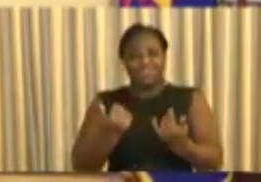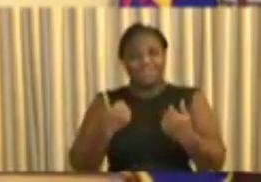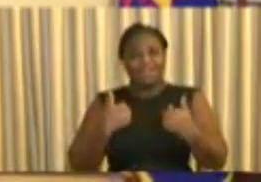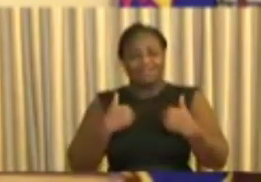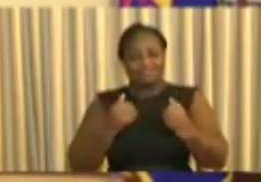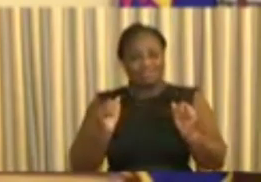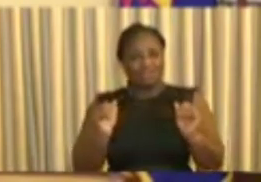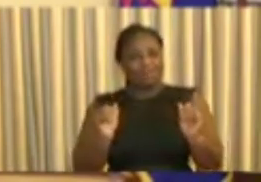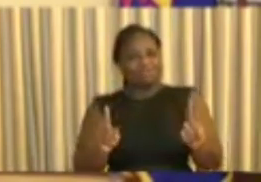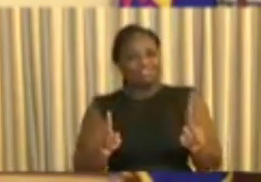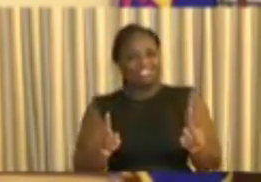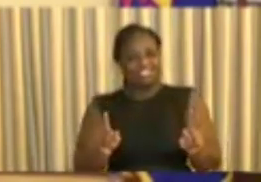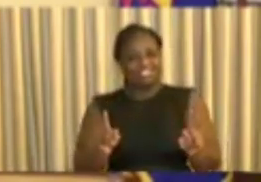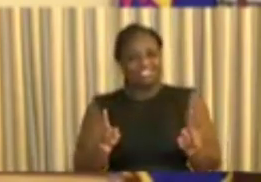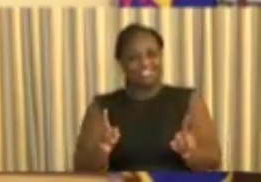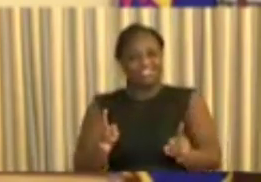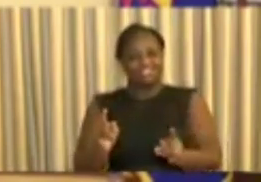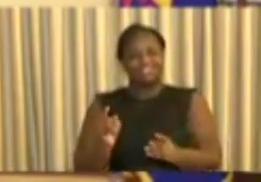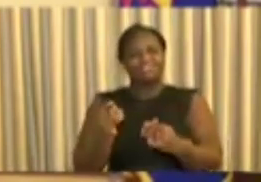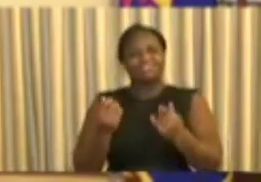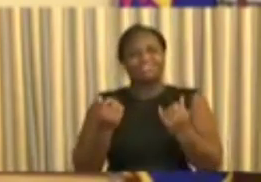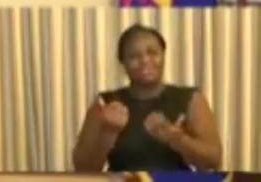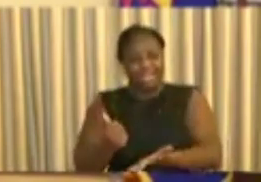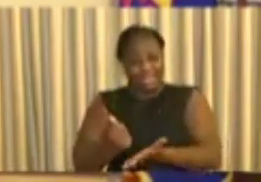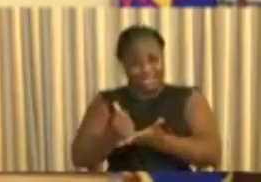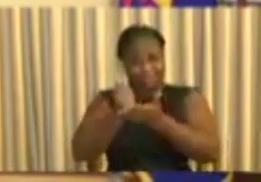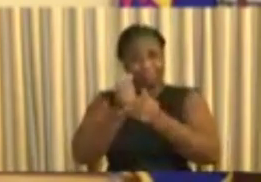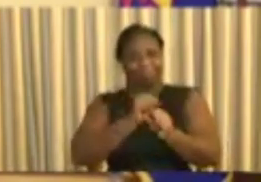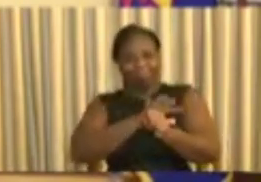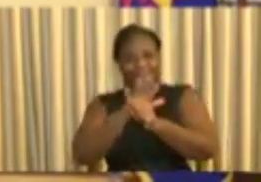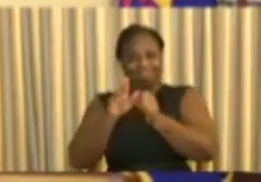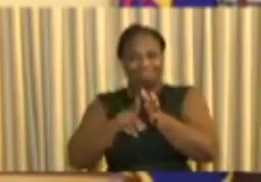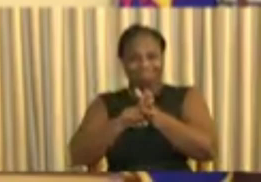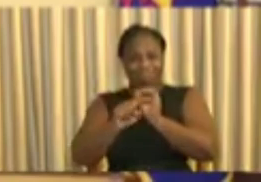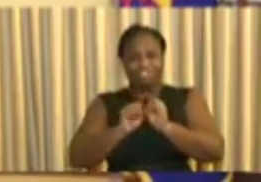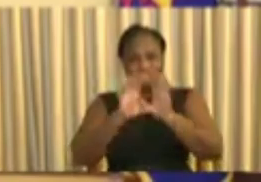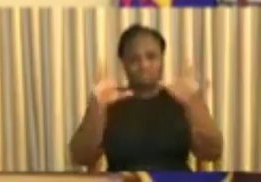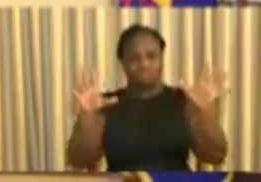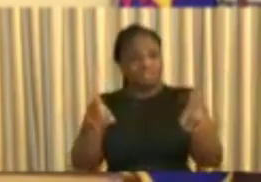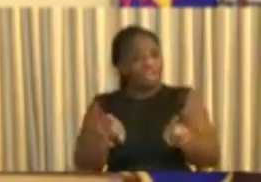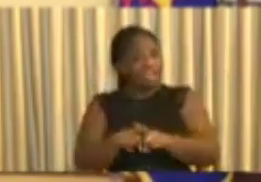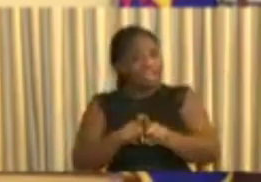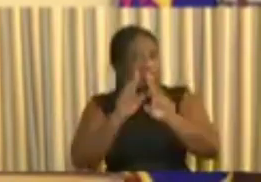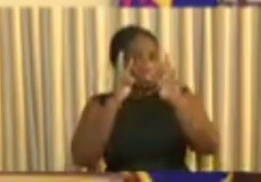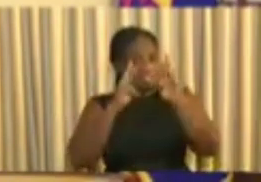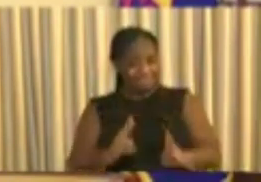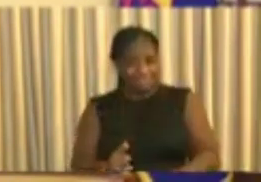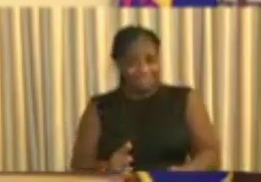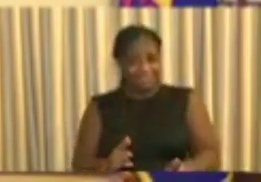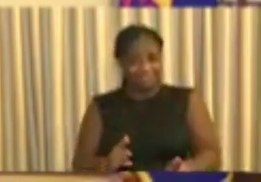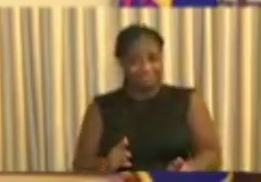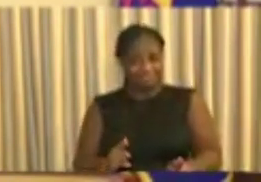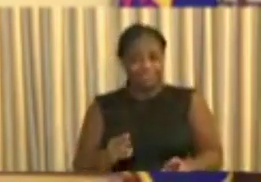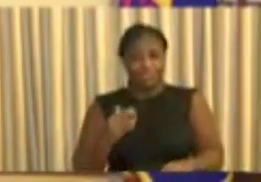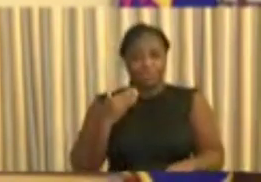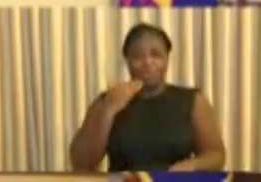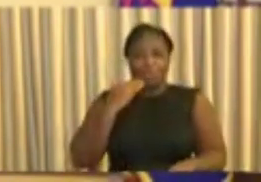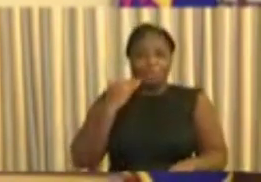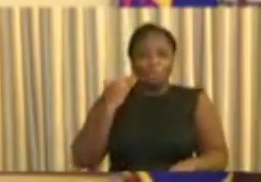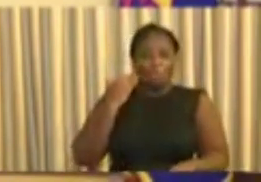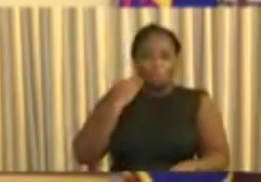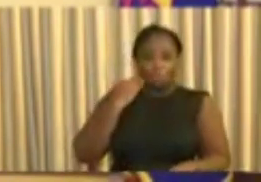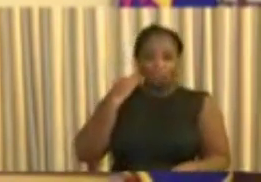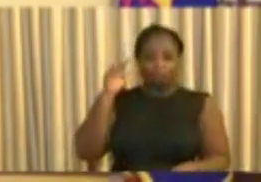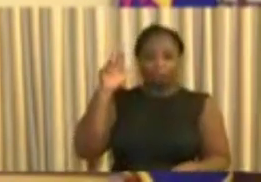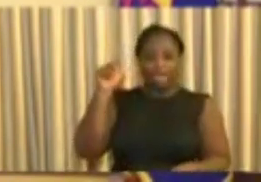give us the opportunity to stave off this pandemic. As a result, residents of these